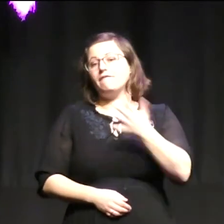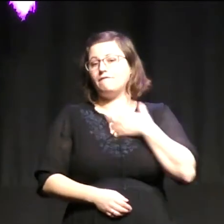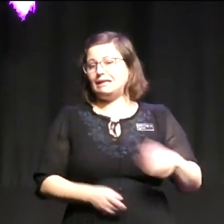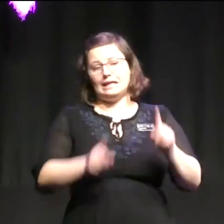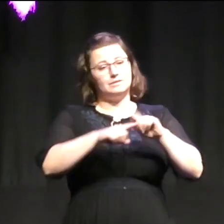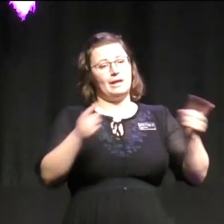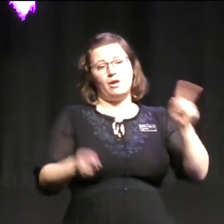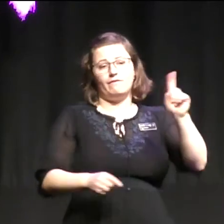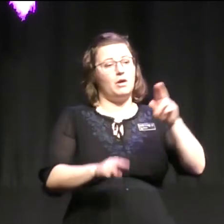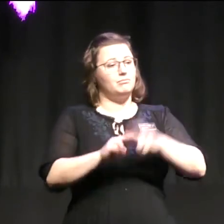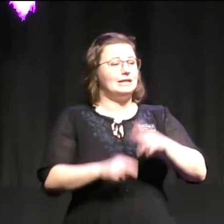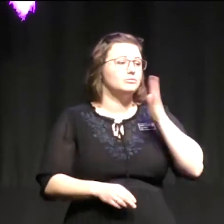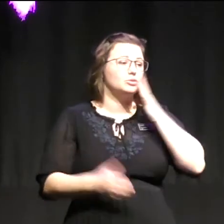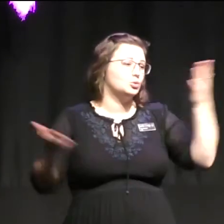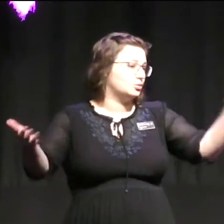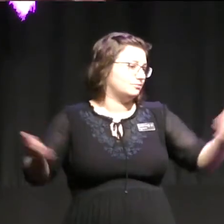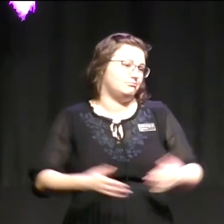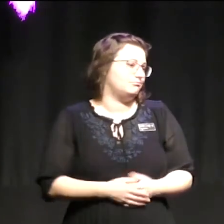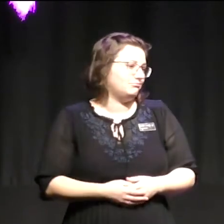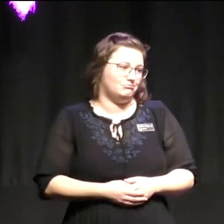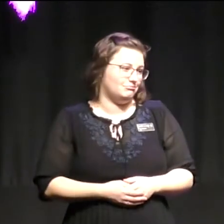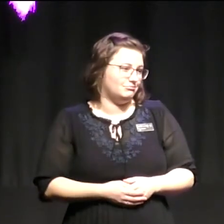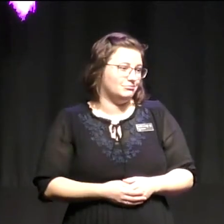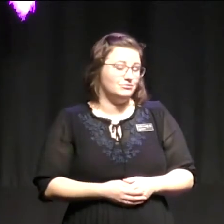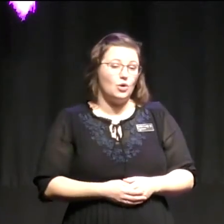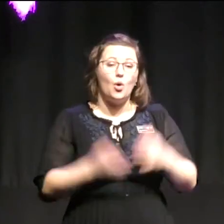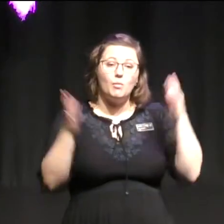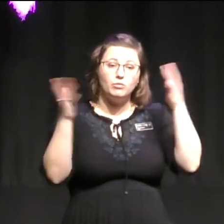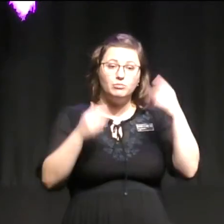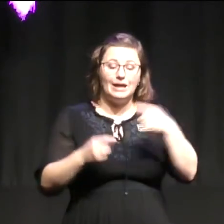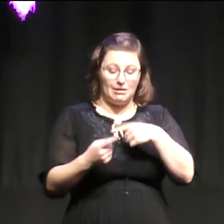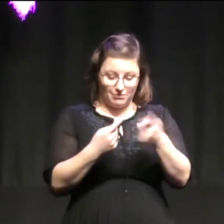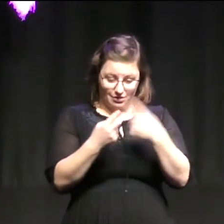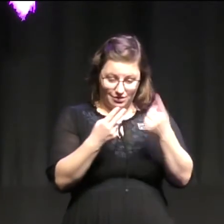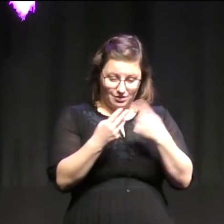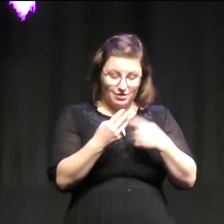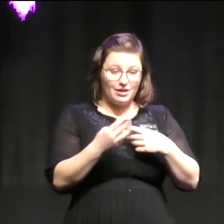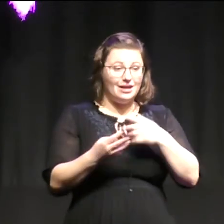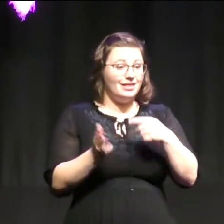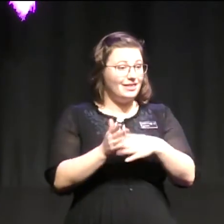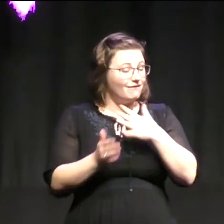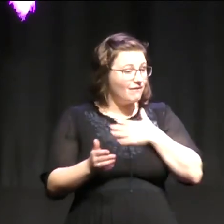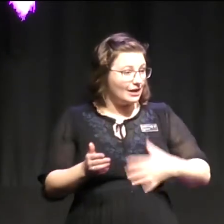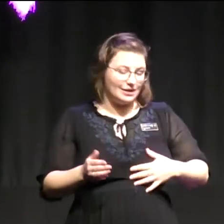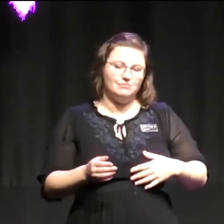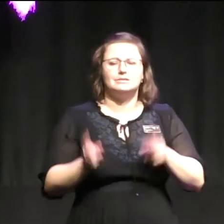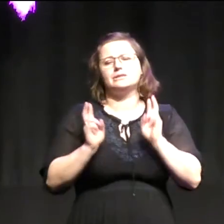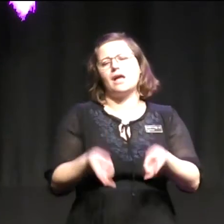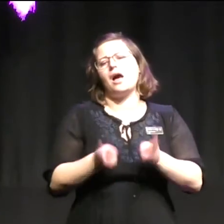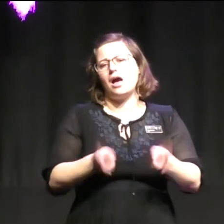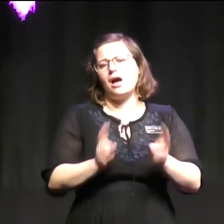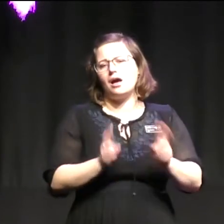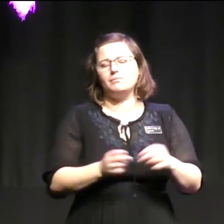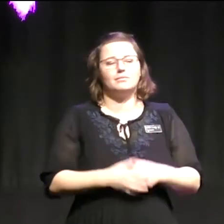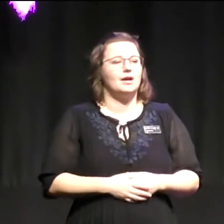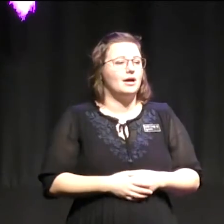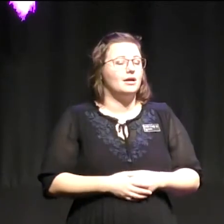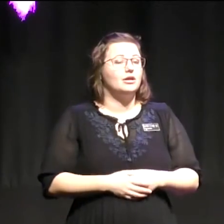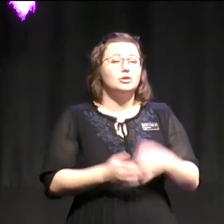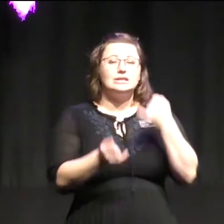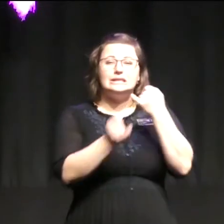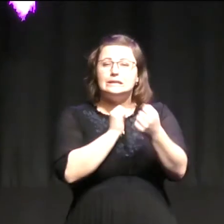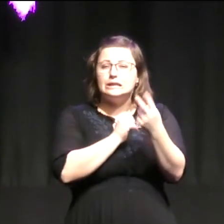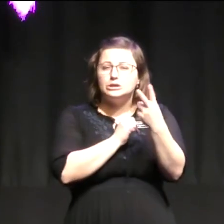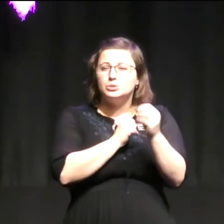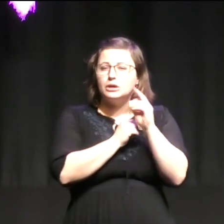in which part of the world you live, and the issues of the poor are also the same. So I think for the last 2 decades